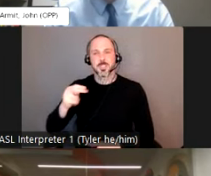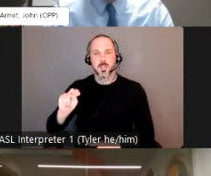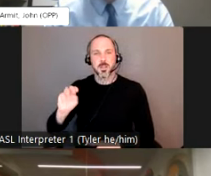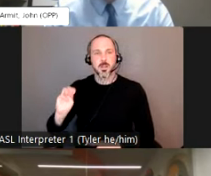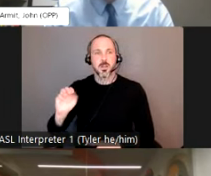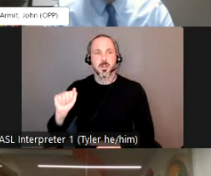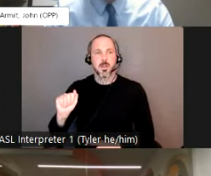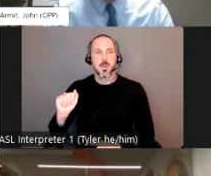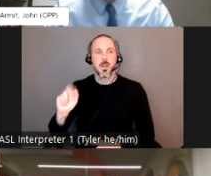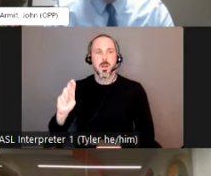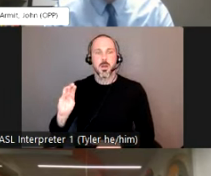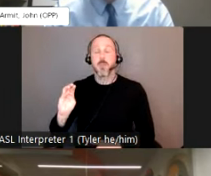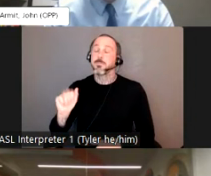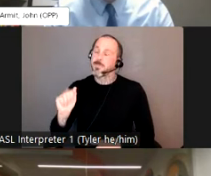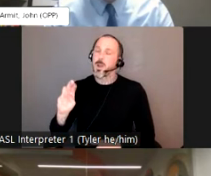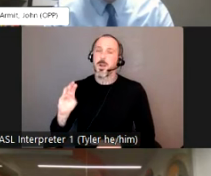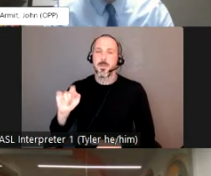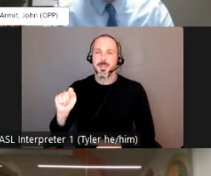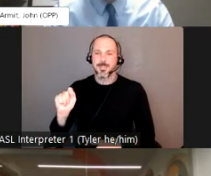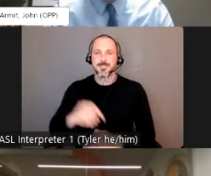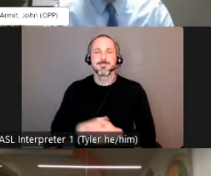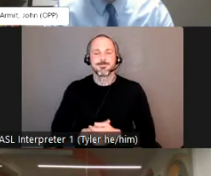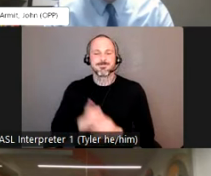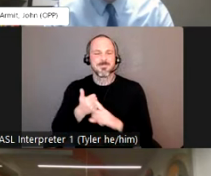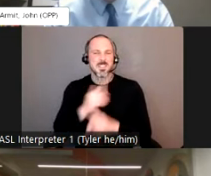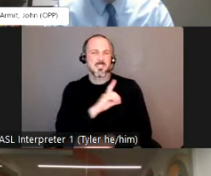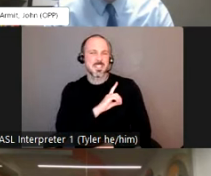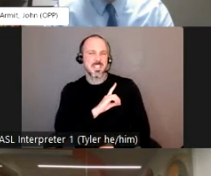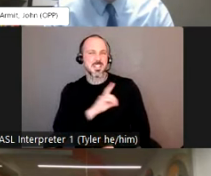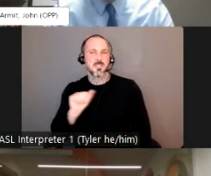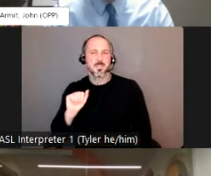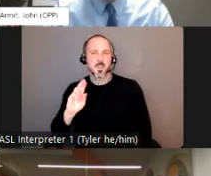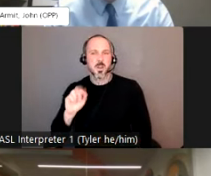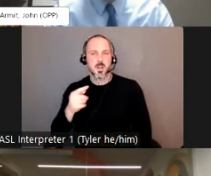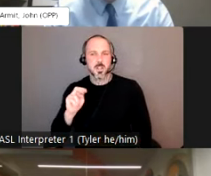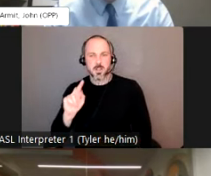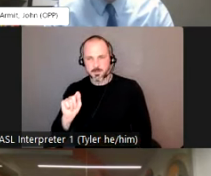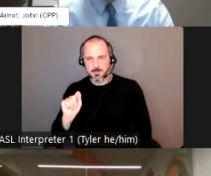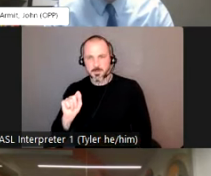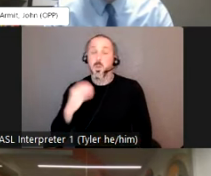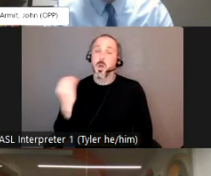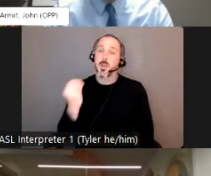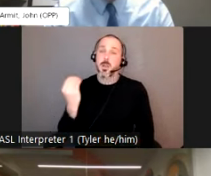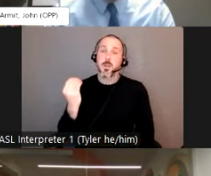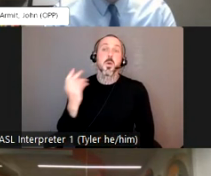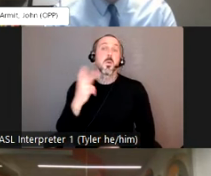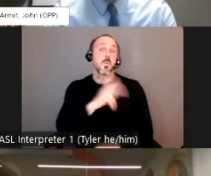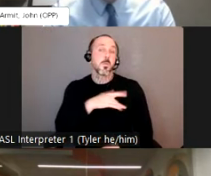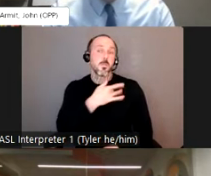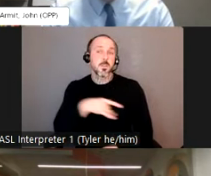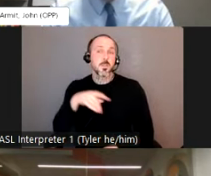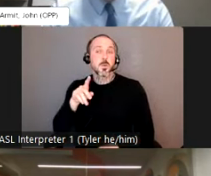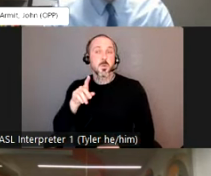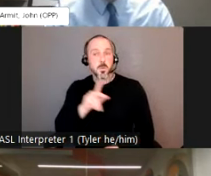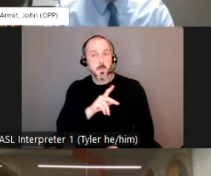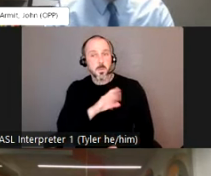John he's an active detective sergeant. He's been a member of the Ontario Provincial Police for 23 years, so has